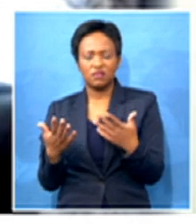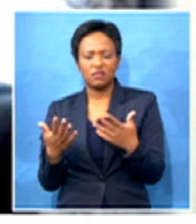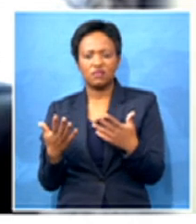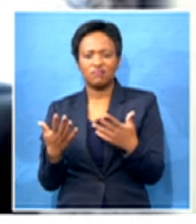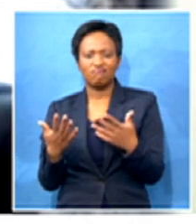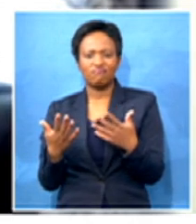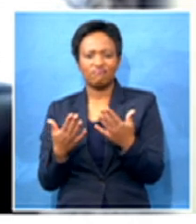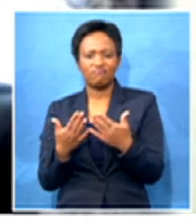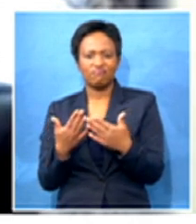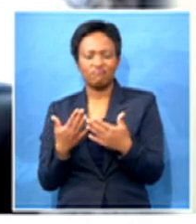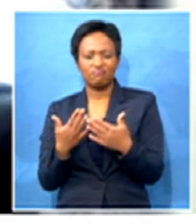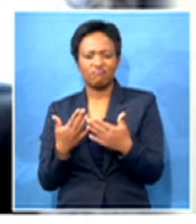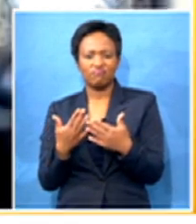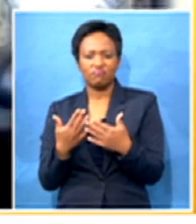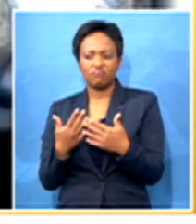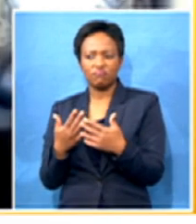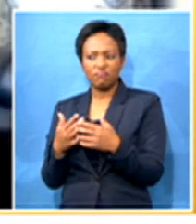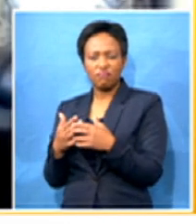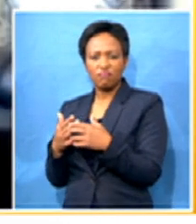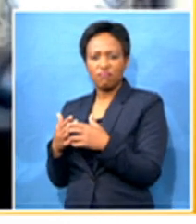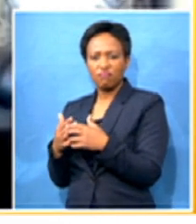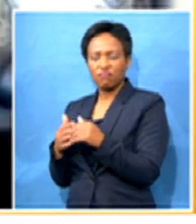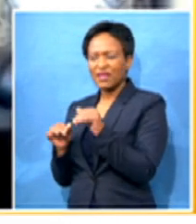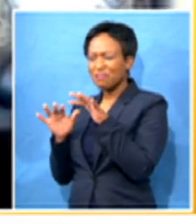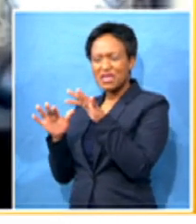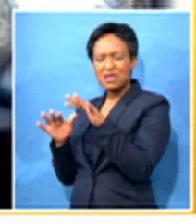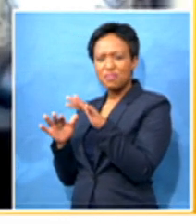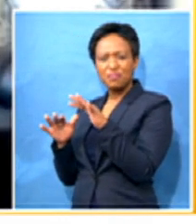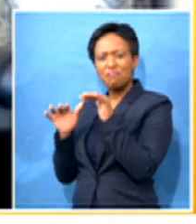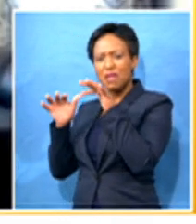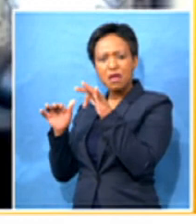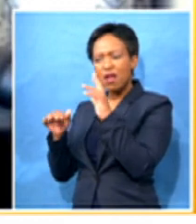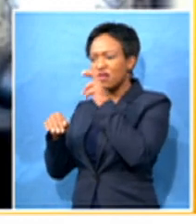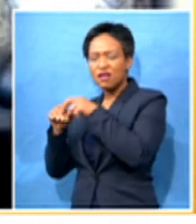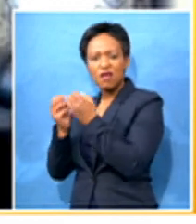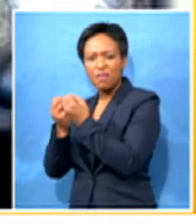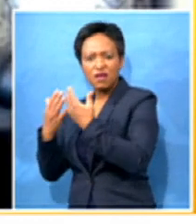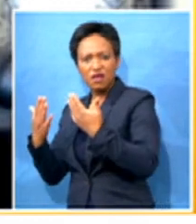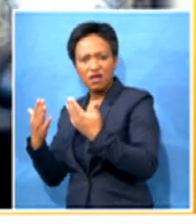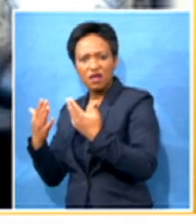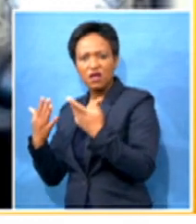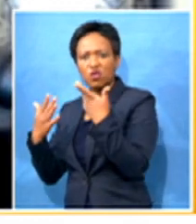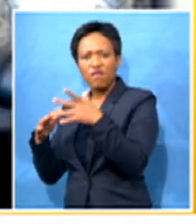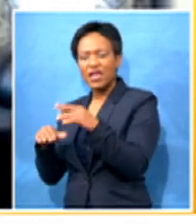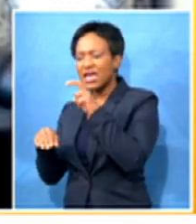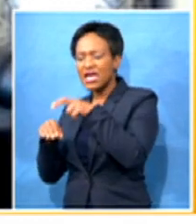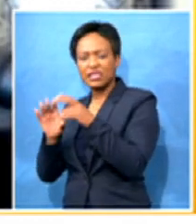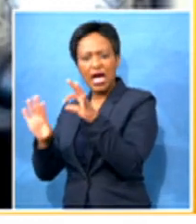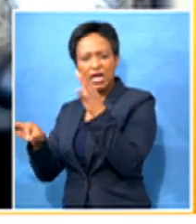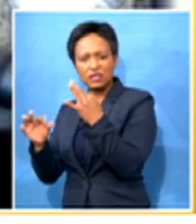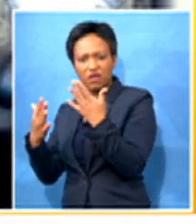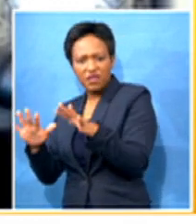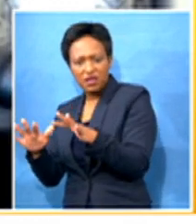who have been claimed as needy. How many people are needy? The poorest of the poor. How many people are needy? When did you do the needs analysis? How